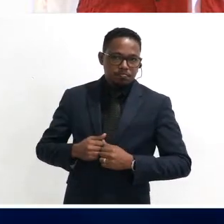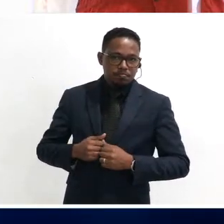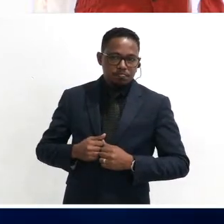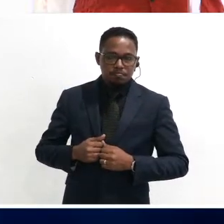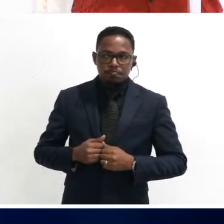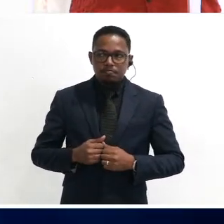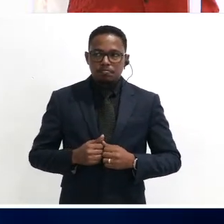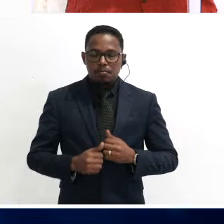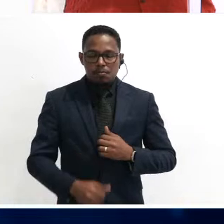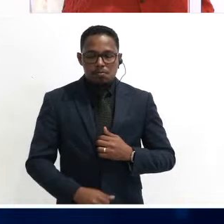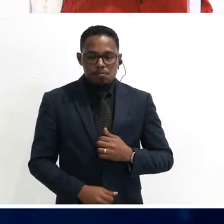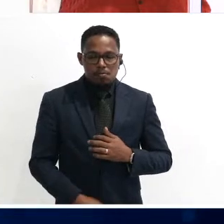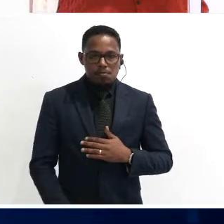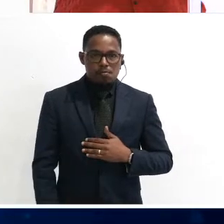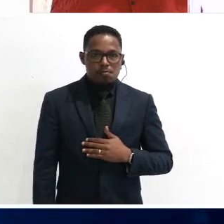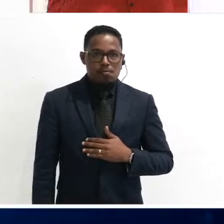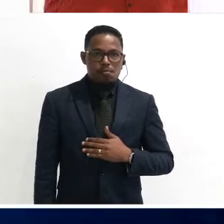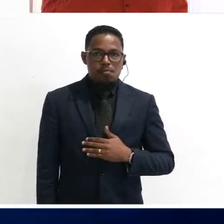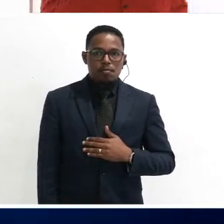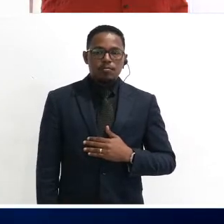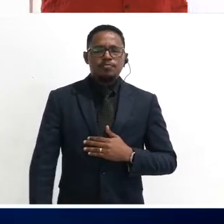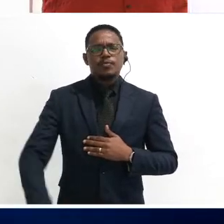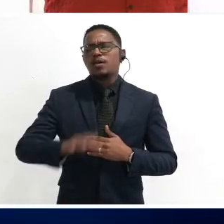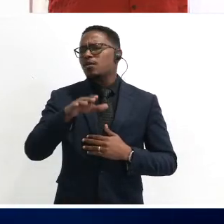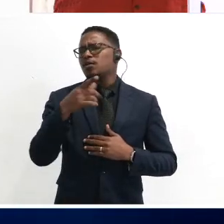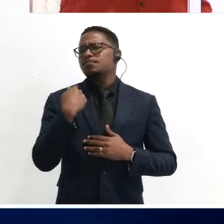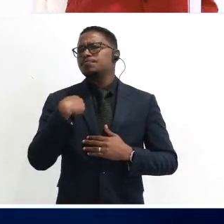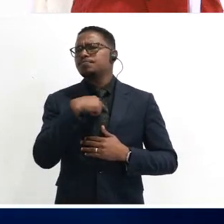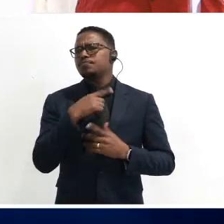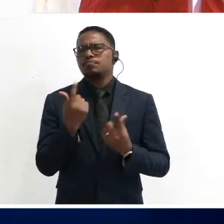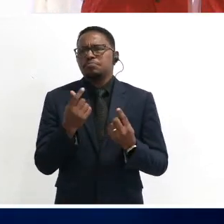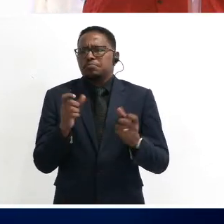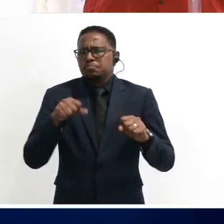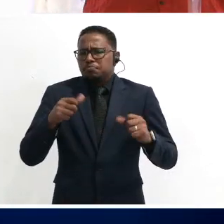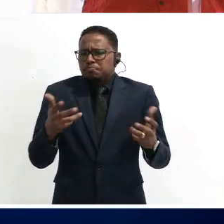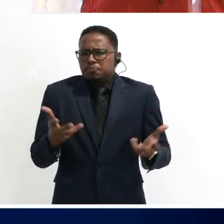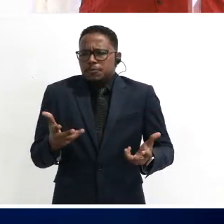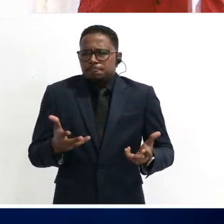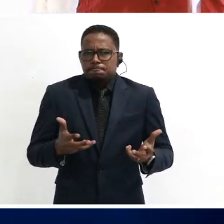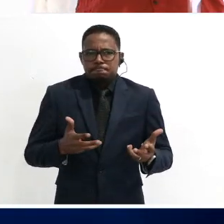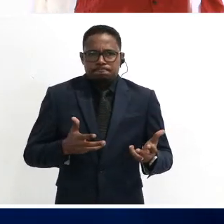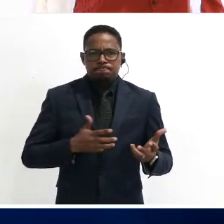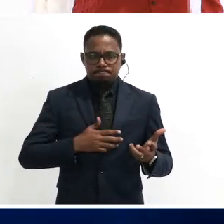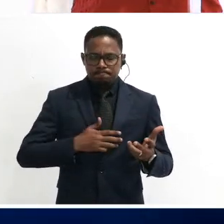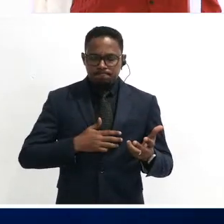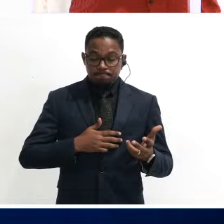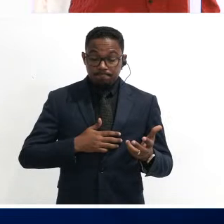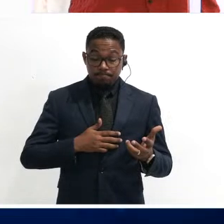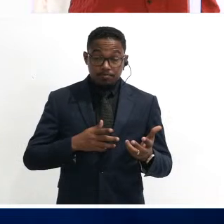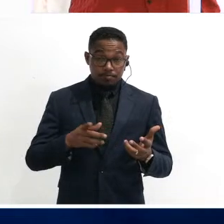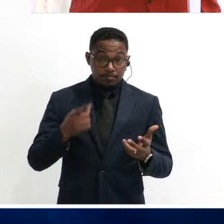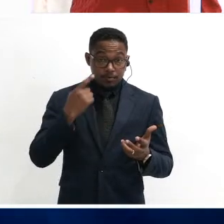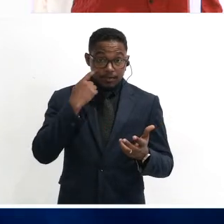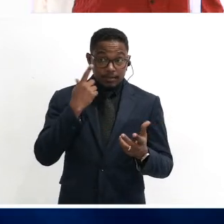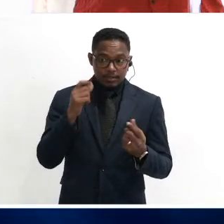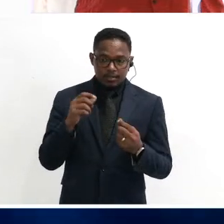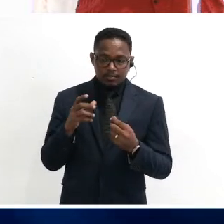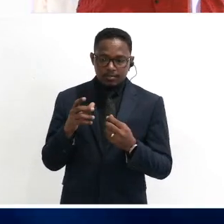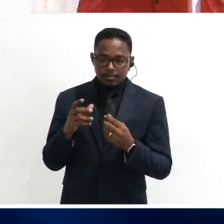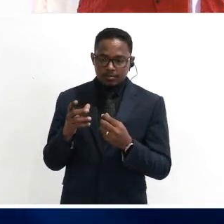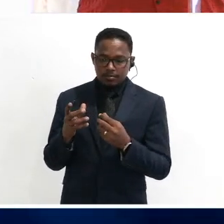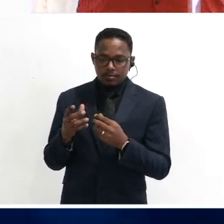So what do we do about that? We do integration at the package level,